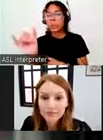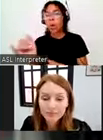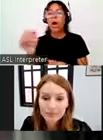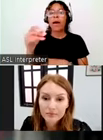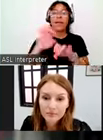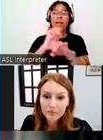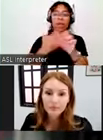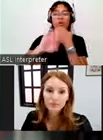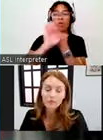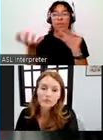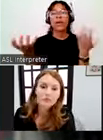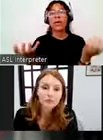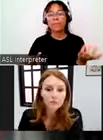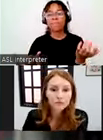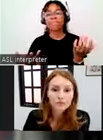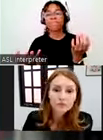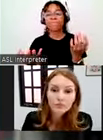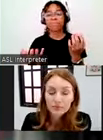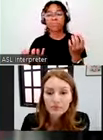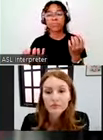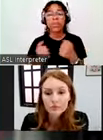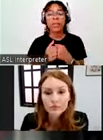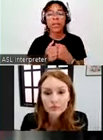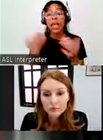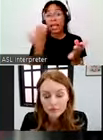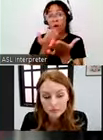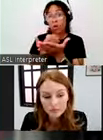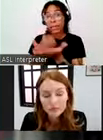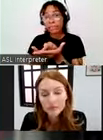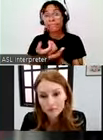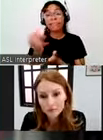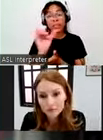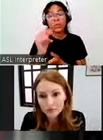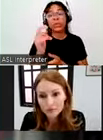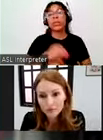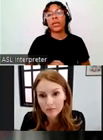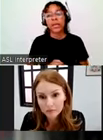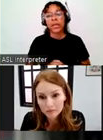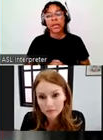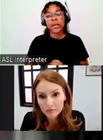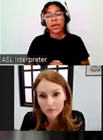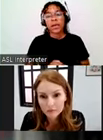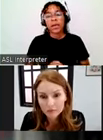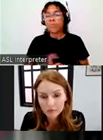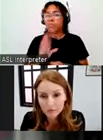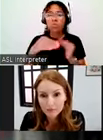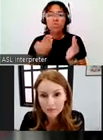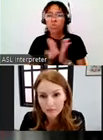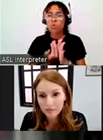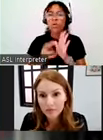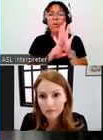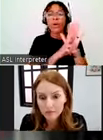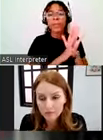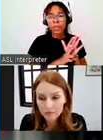And once we have these findings, we are going to produce an implementation roadmap that's going to have recommendations of actions that would need